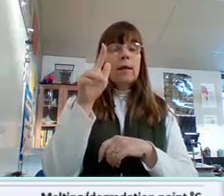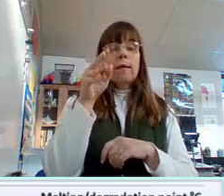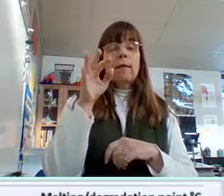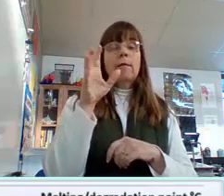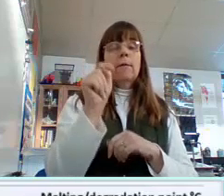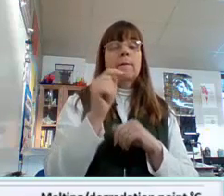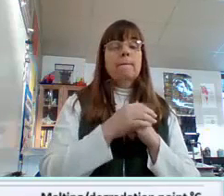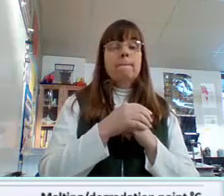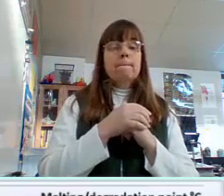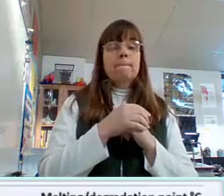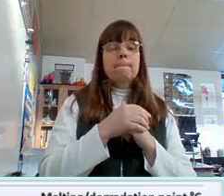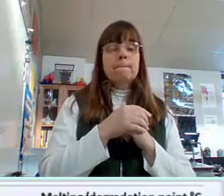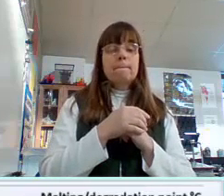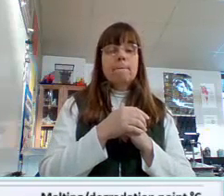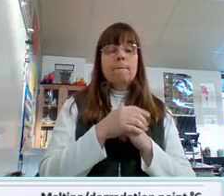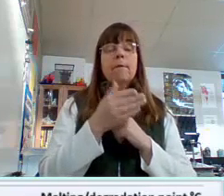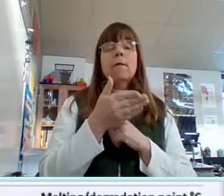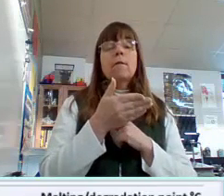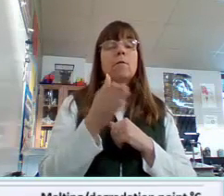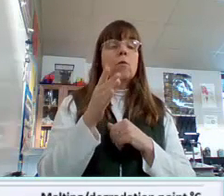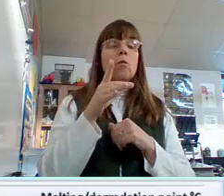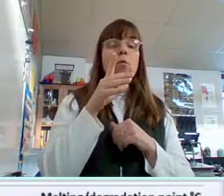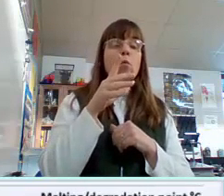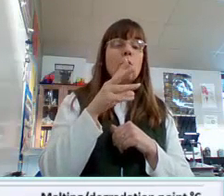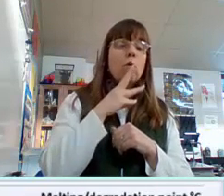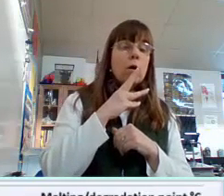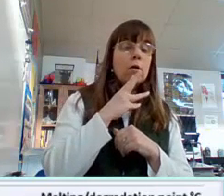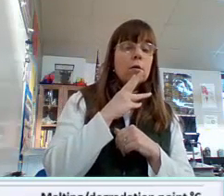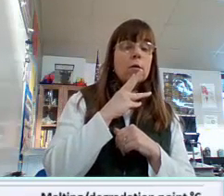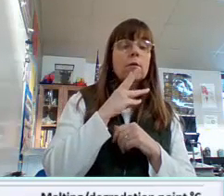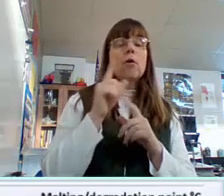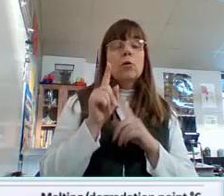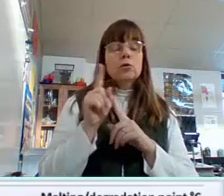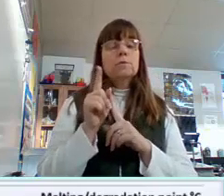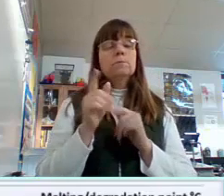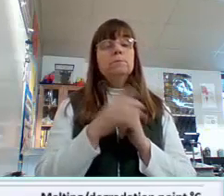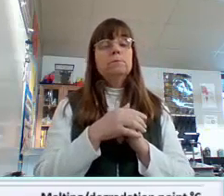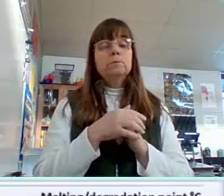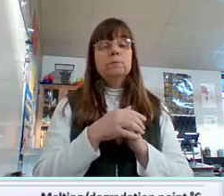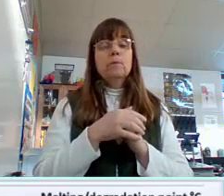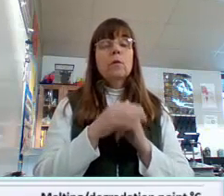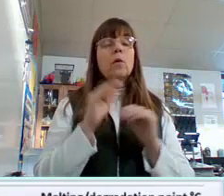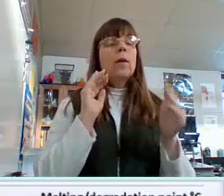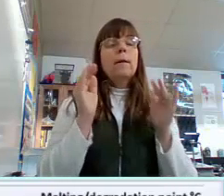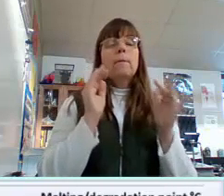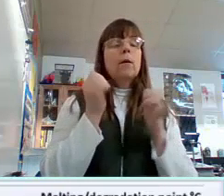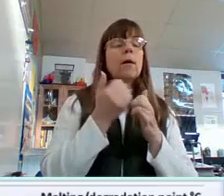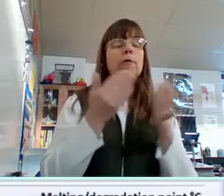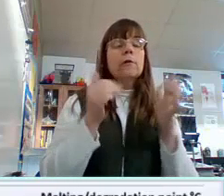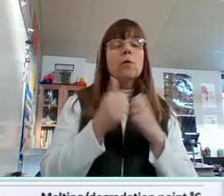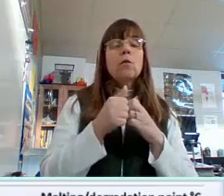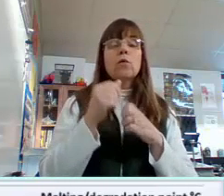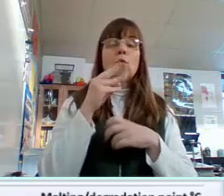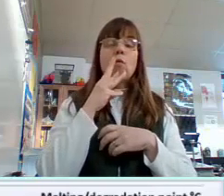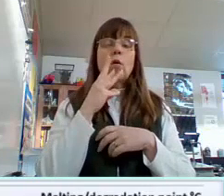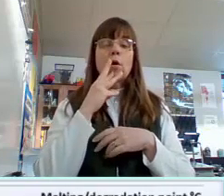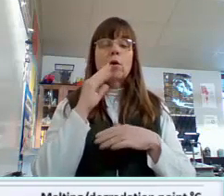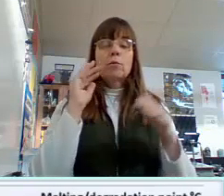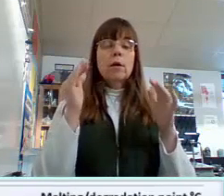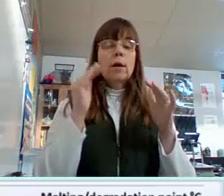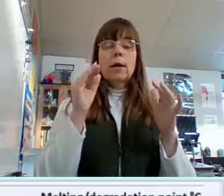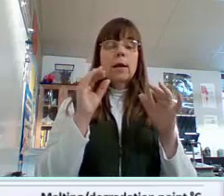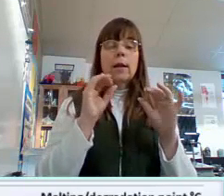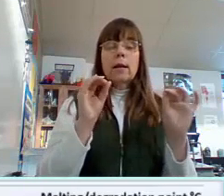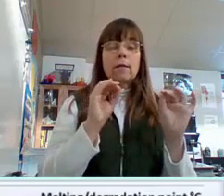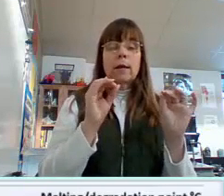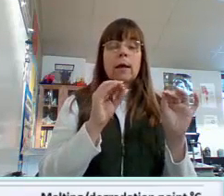also things like water. And we compare everything to water. That's why when you look at this graph, there's